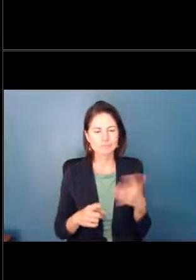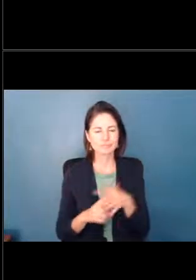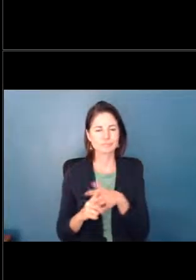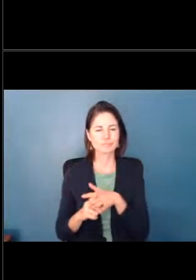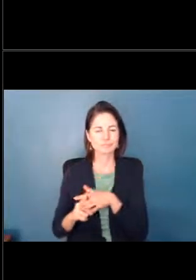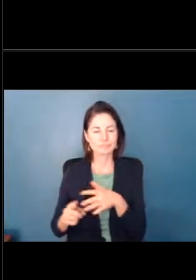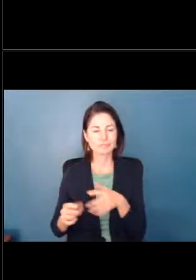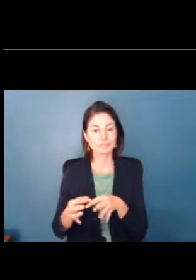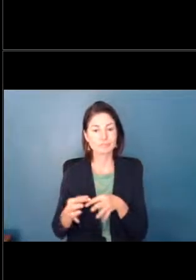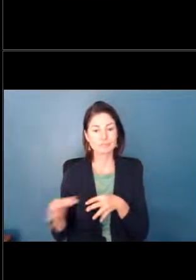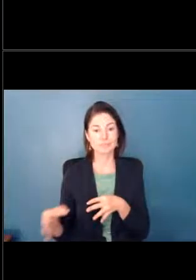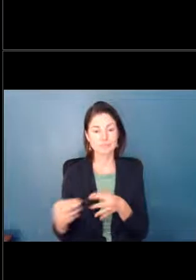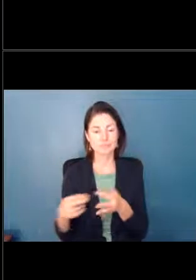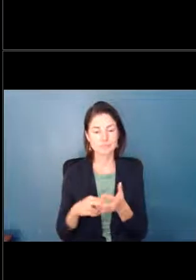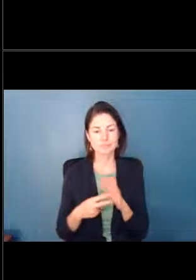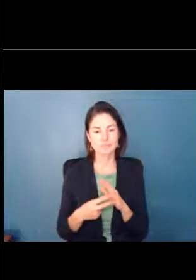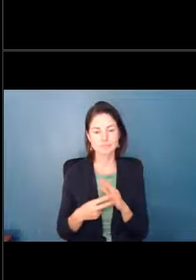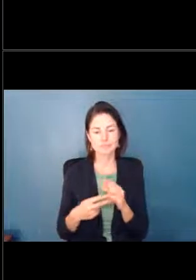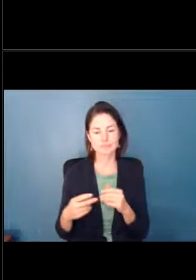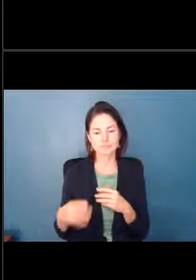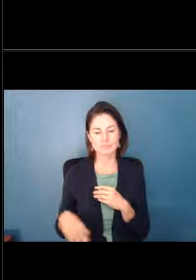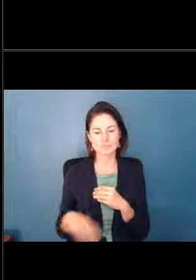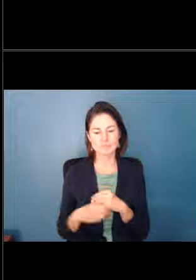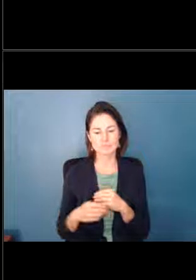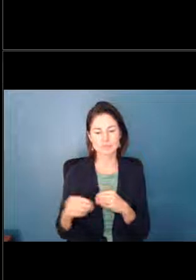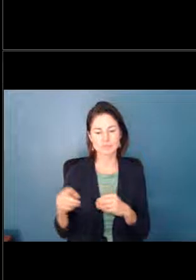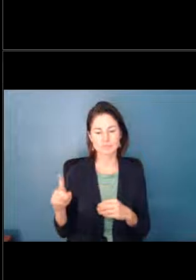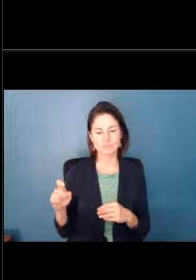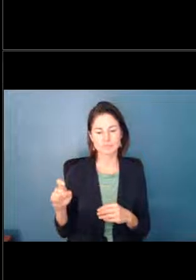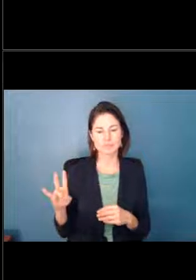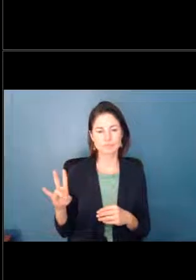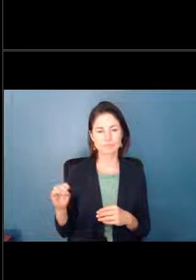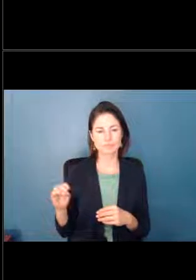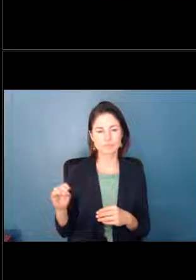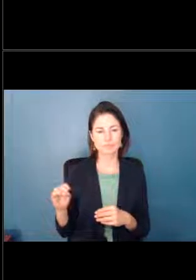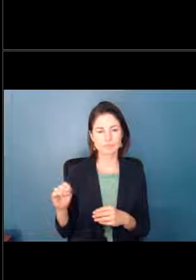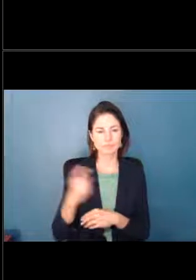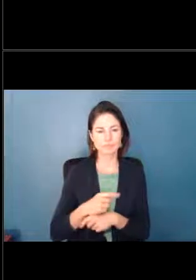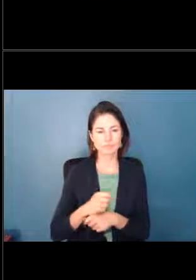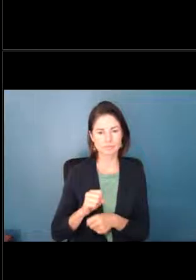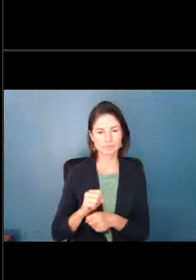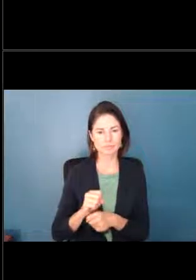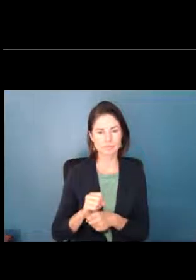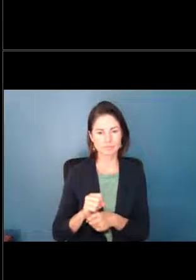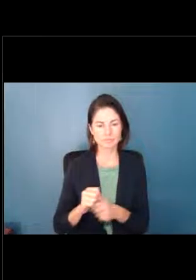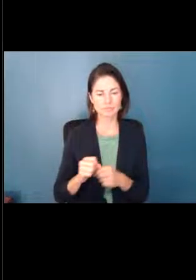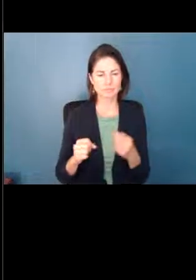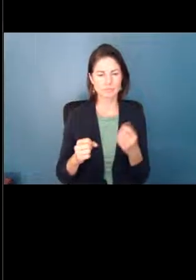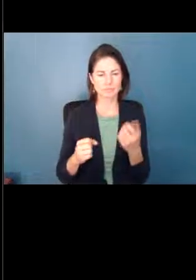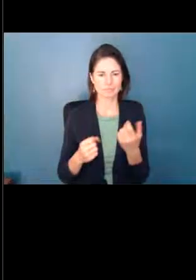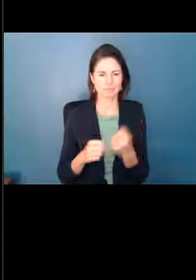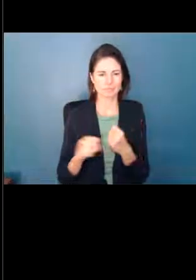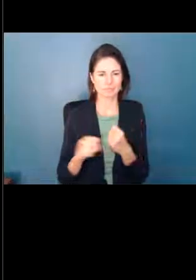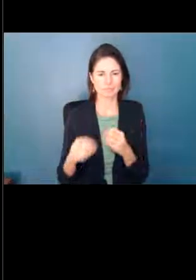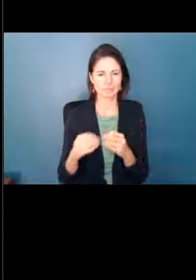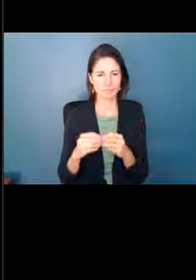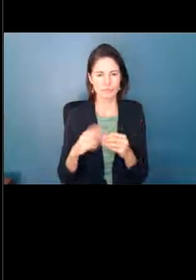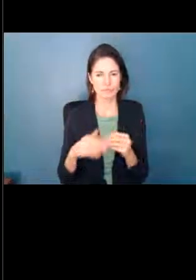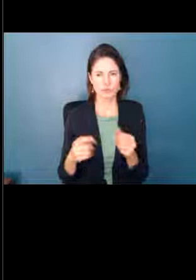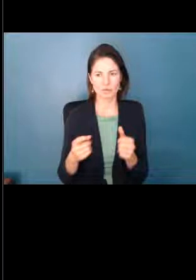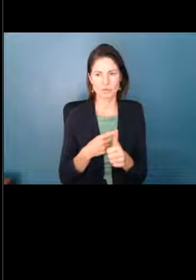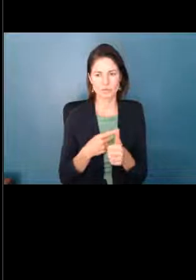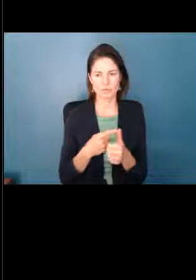have resulted in the need of an additional 170 working days, which increased the support costs beyond the original programmed amount.